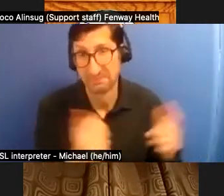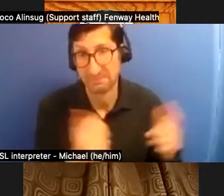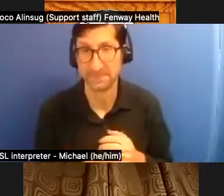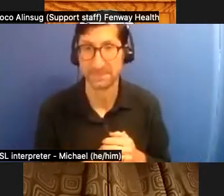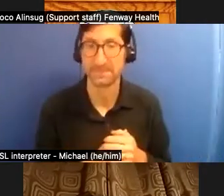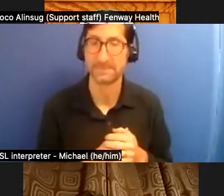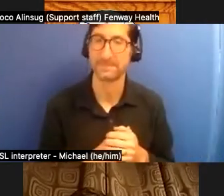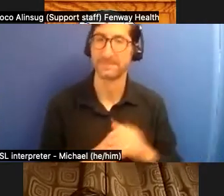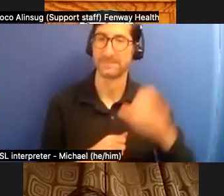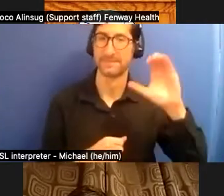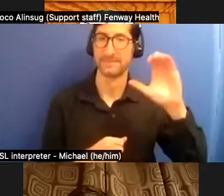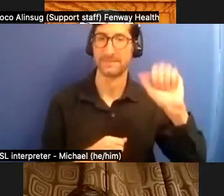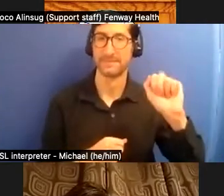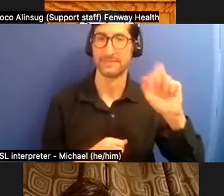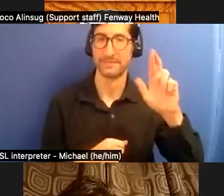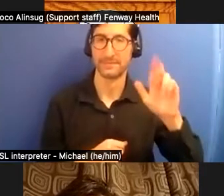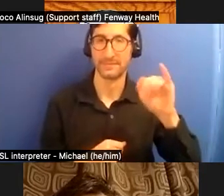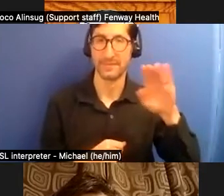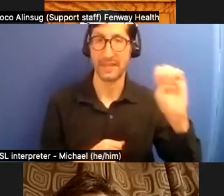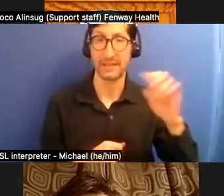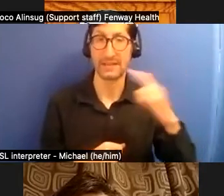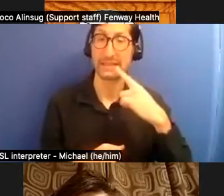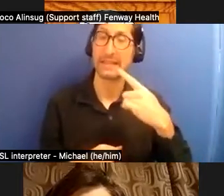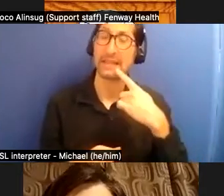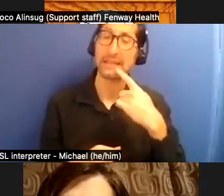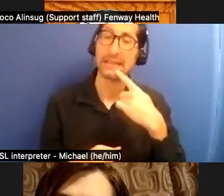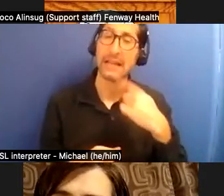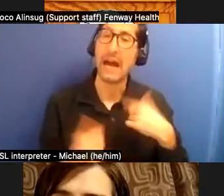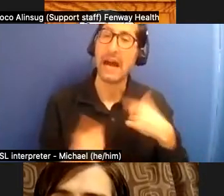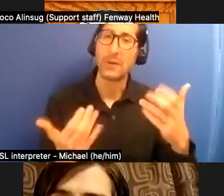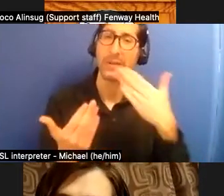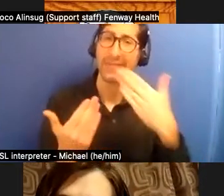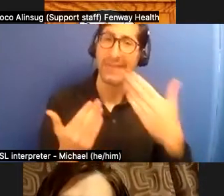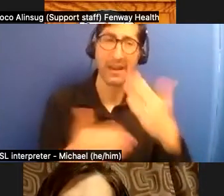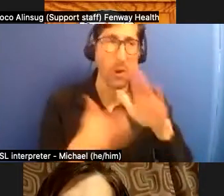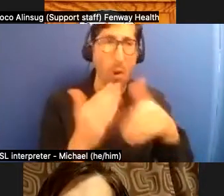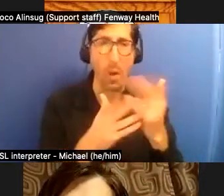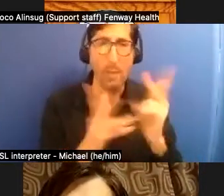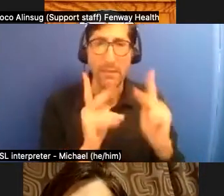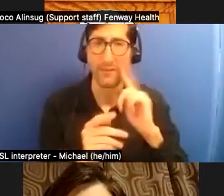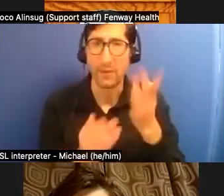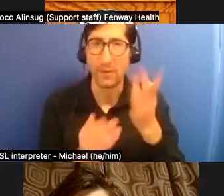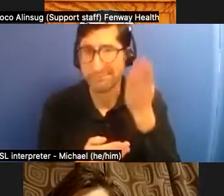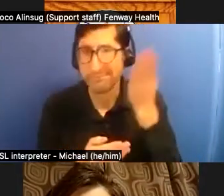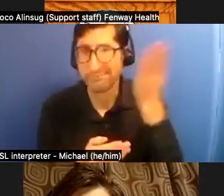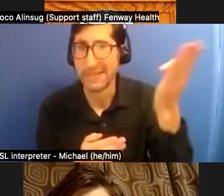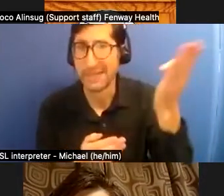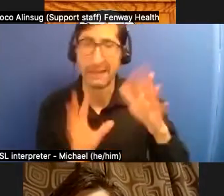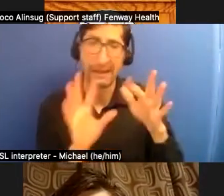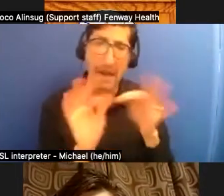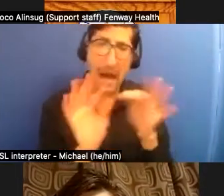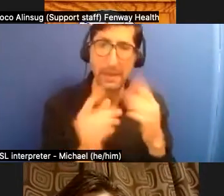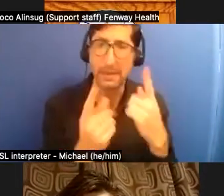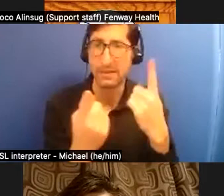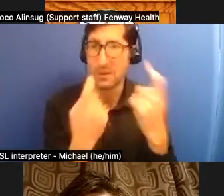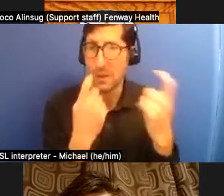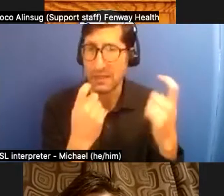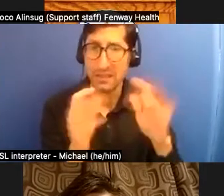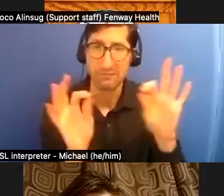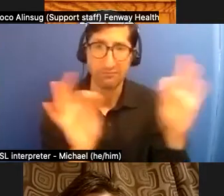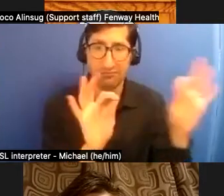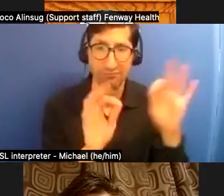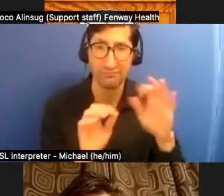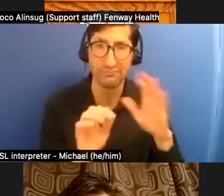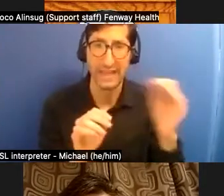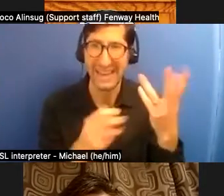Hi, everyone. I just wanna thank everyone who submitted comments and questions and shared part of your